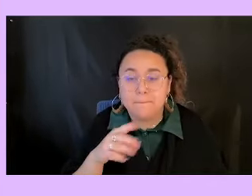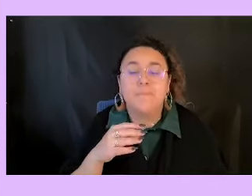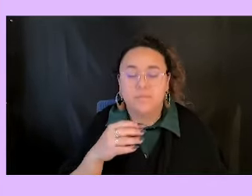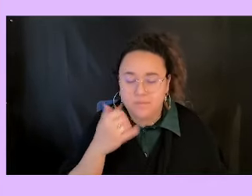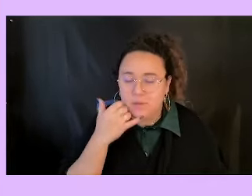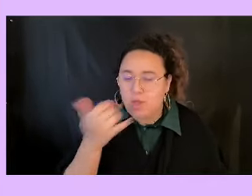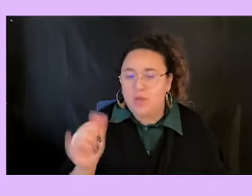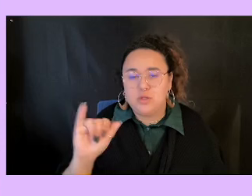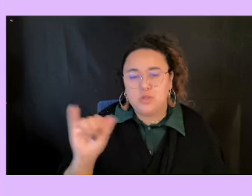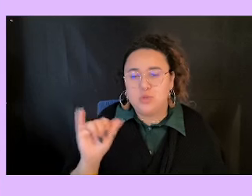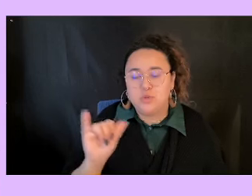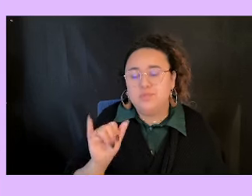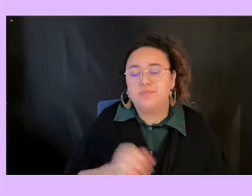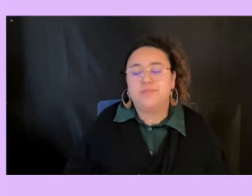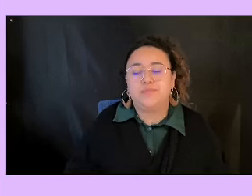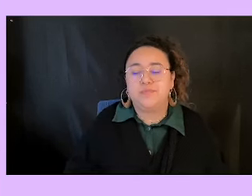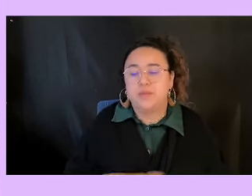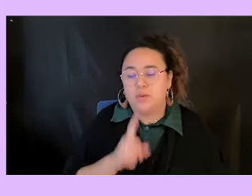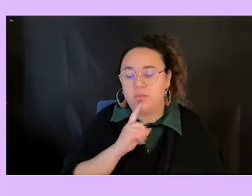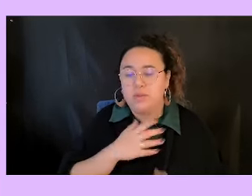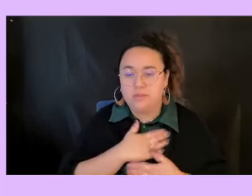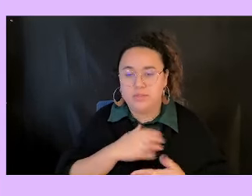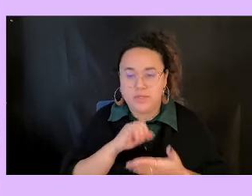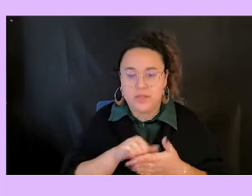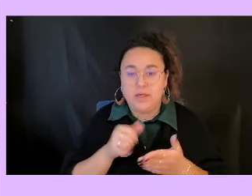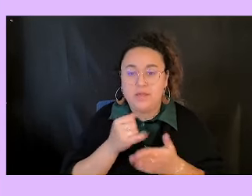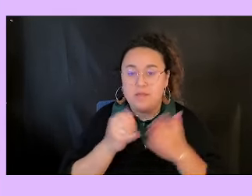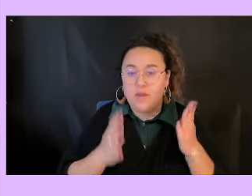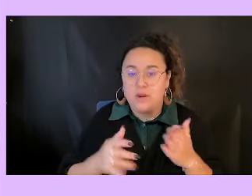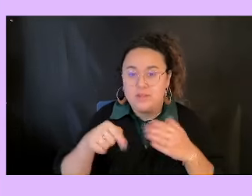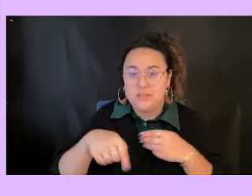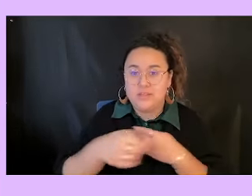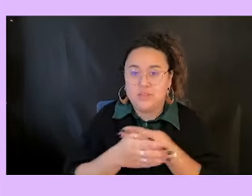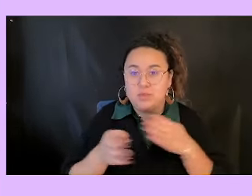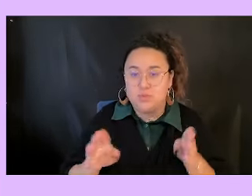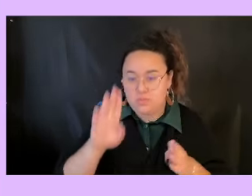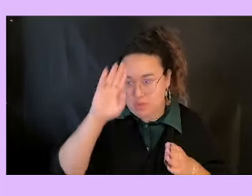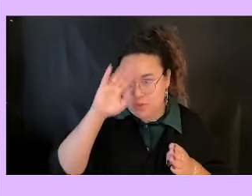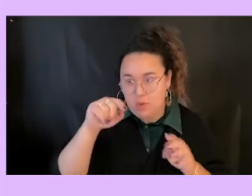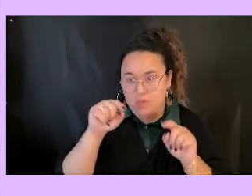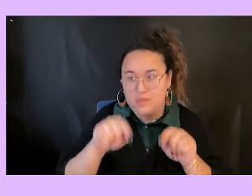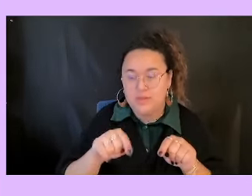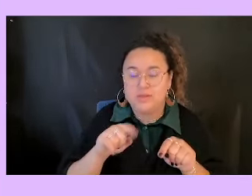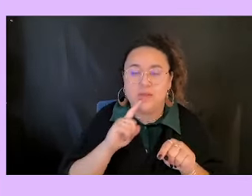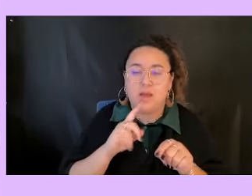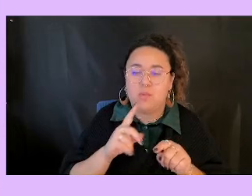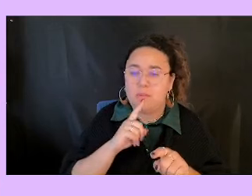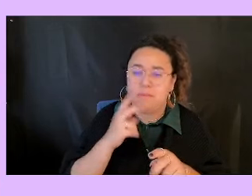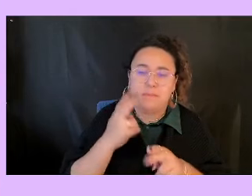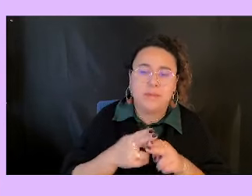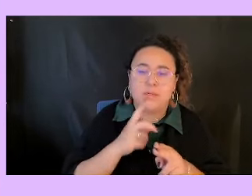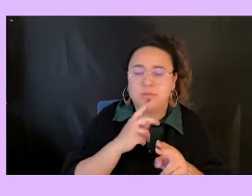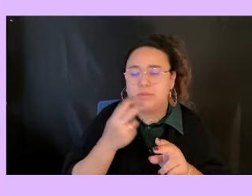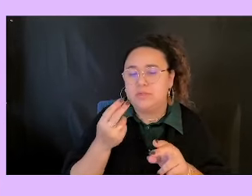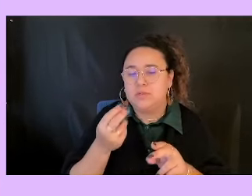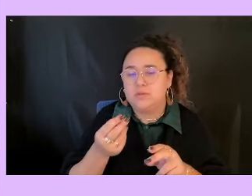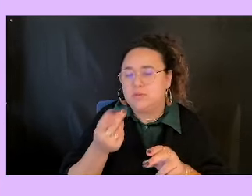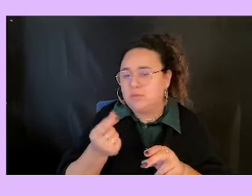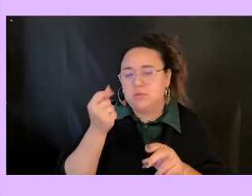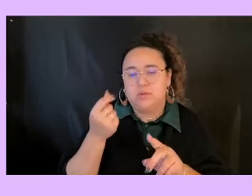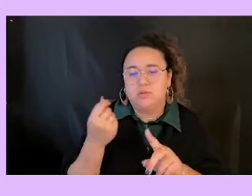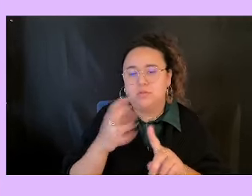I appreciate that. I also, the artists in the room know this. I want to just amplify quickly the resource that is